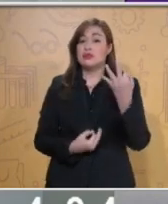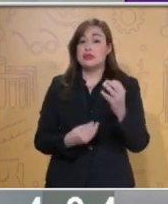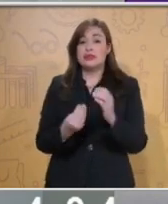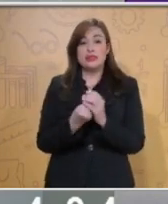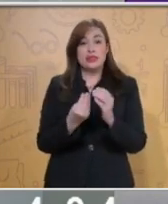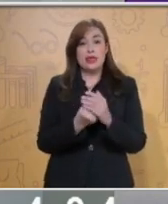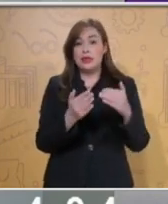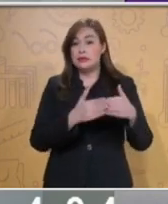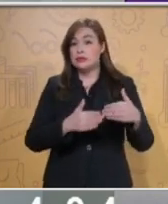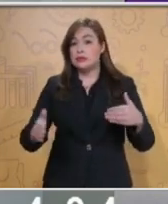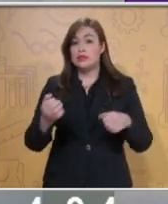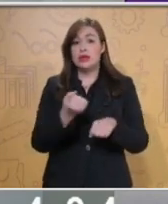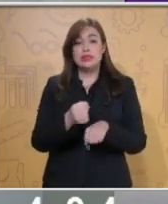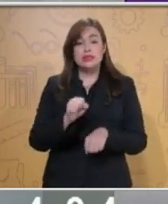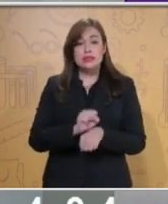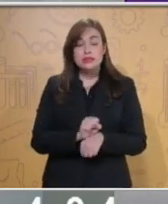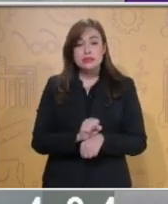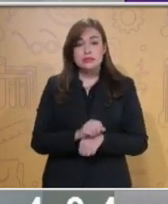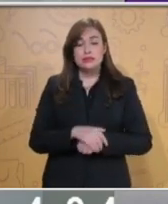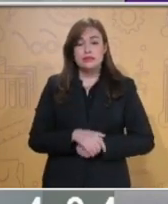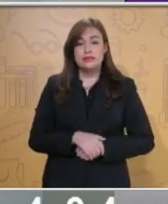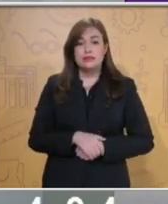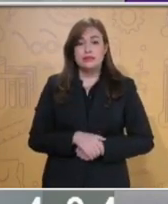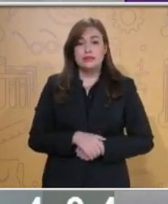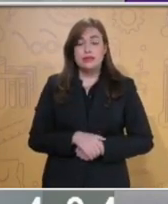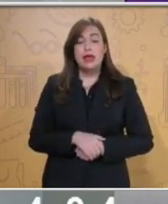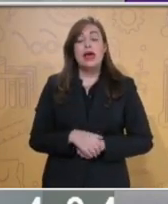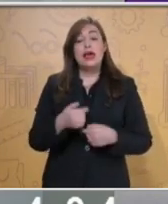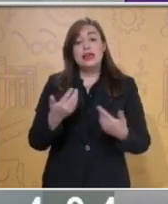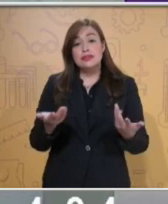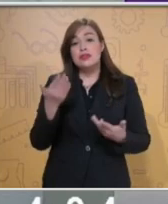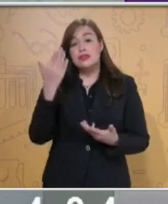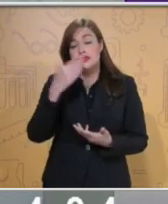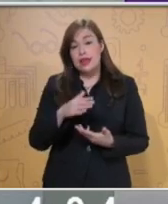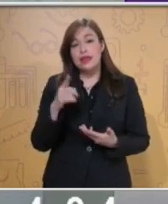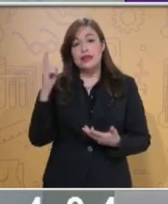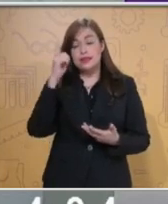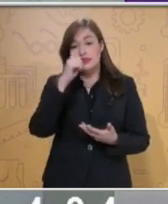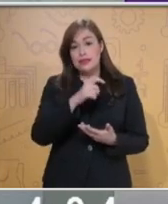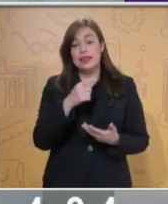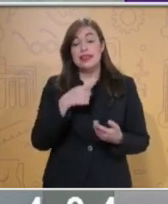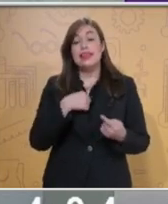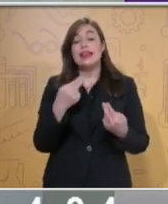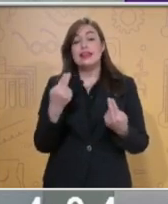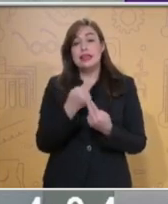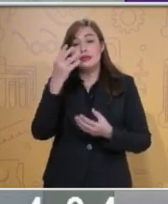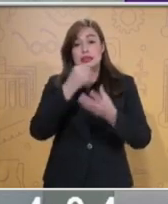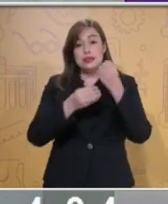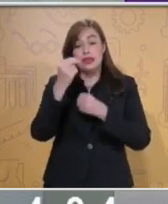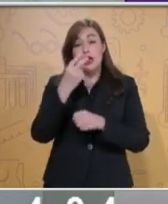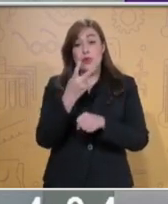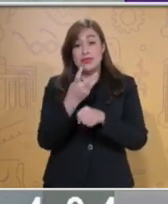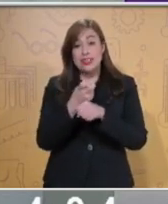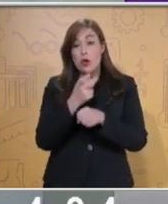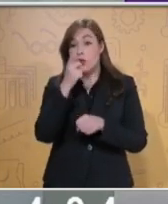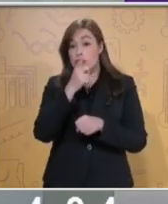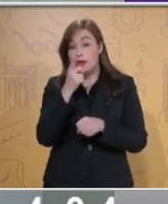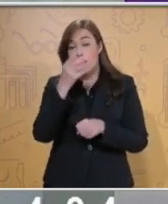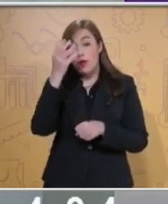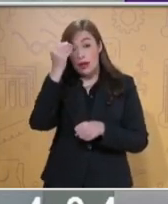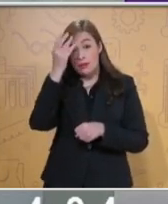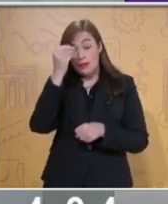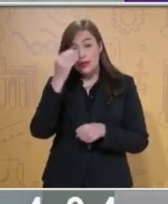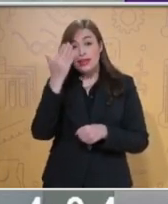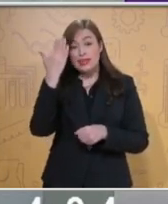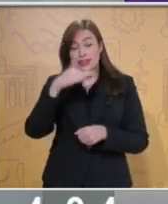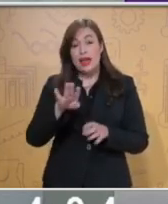cannot pretend to learn an English language, like a second language, if we are talking in Spanish. So it is necessary to